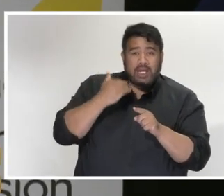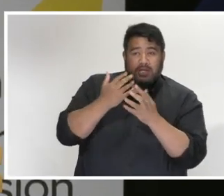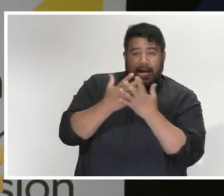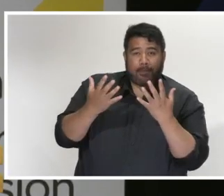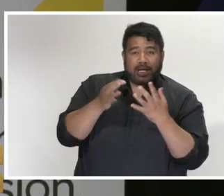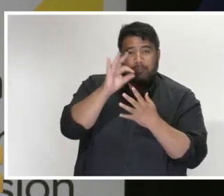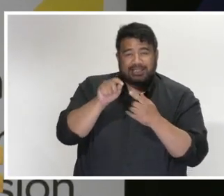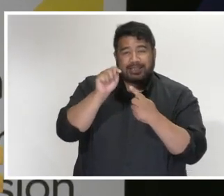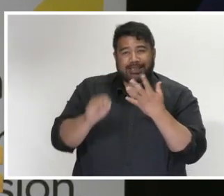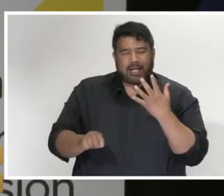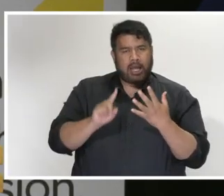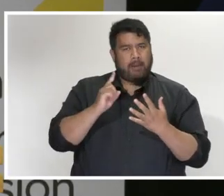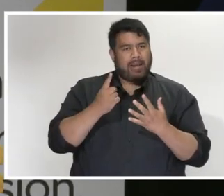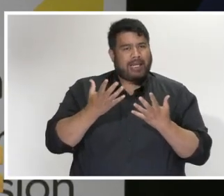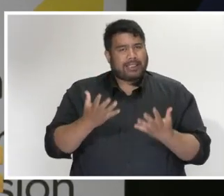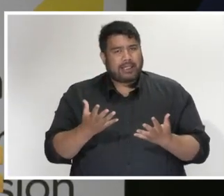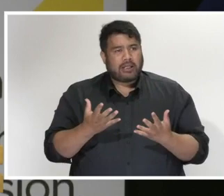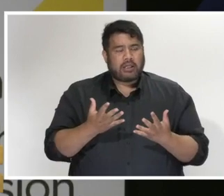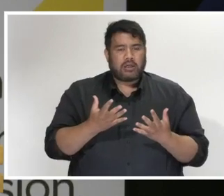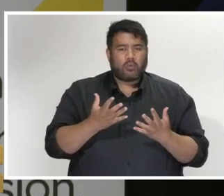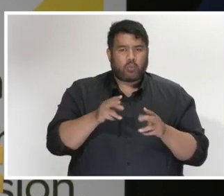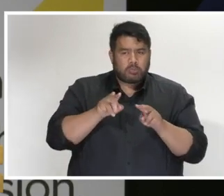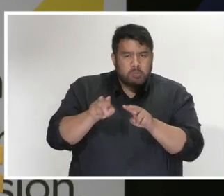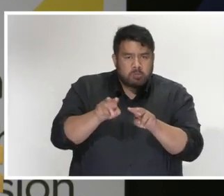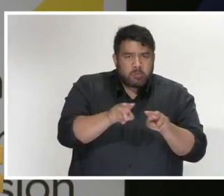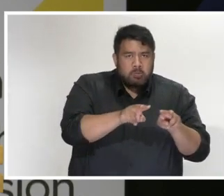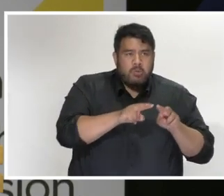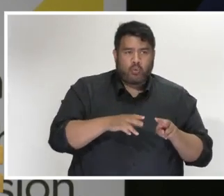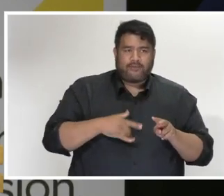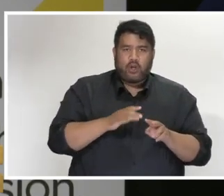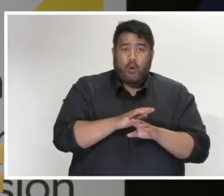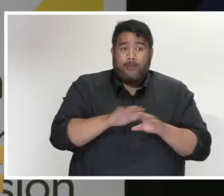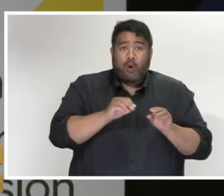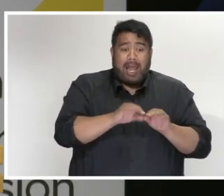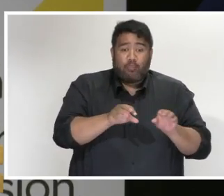community outbreaks of a small nature out there that we haven't located. We're confident, but we will